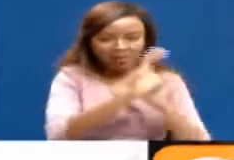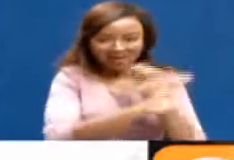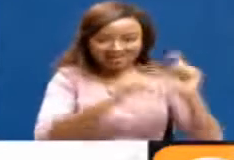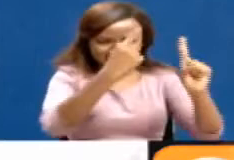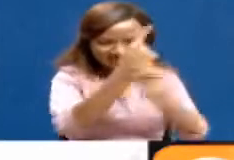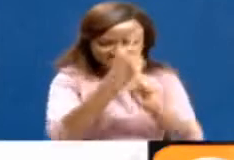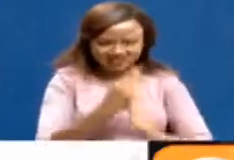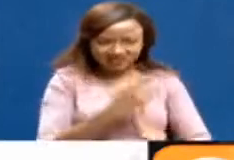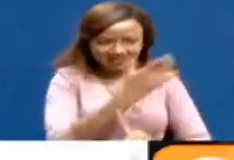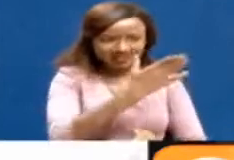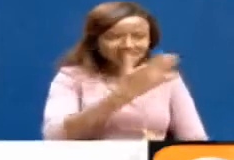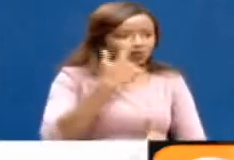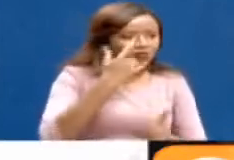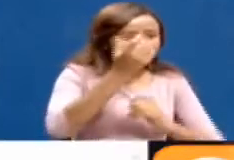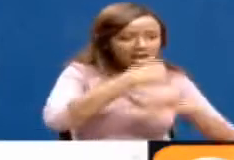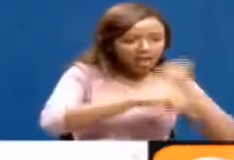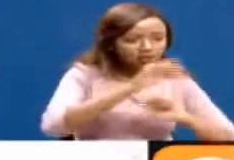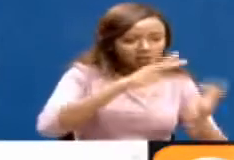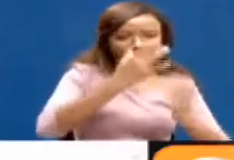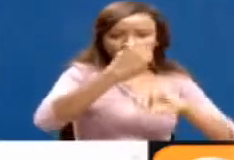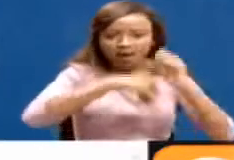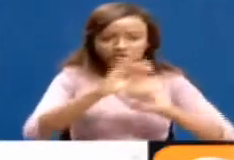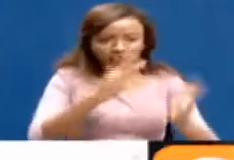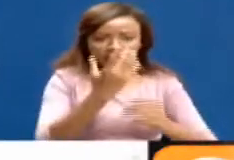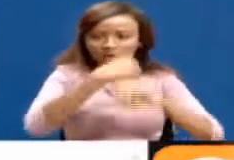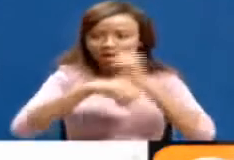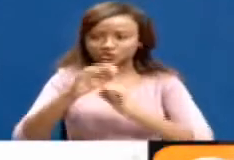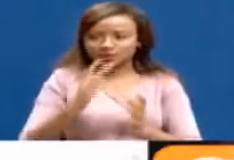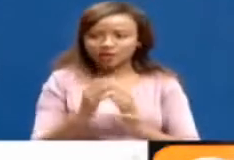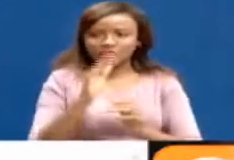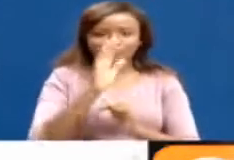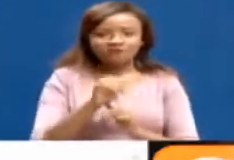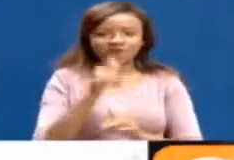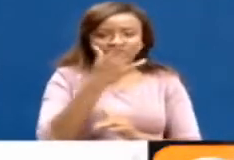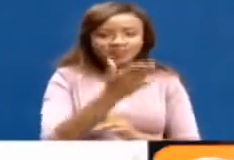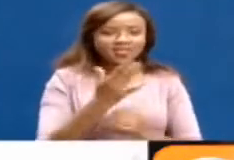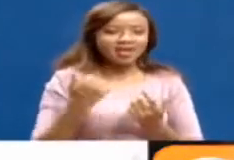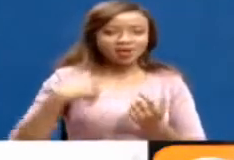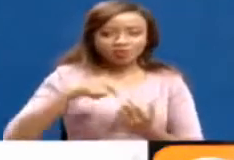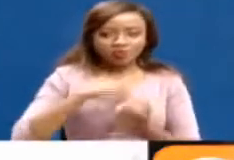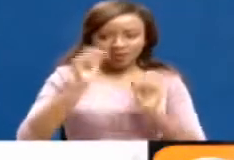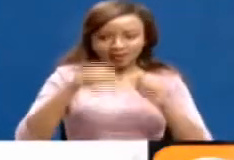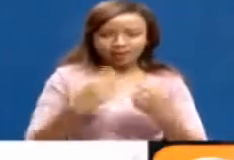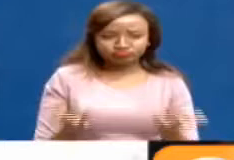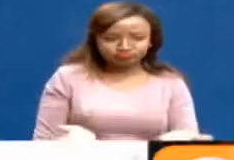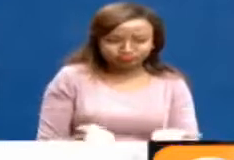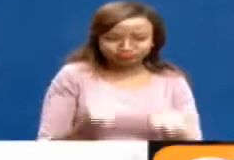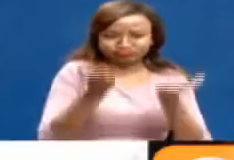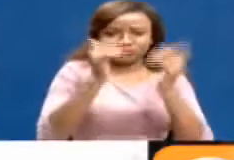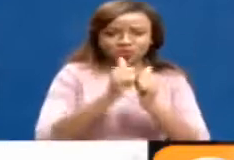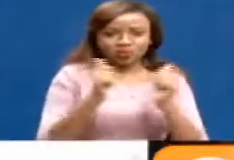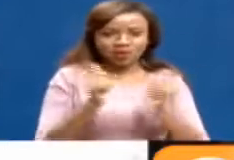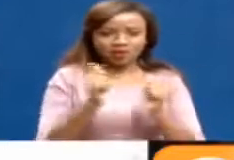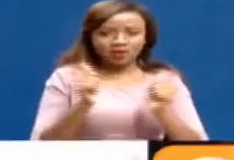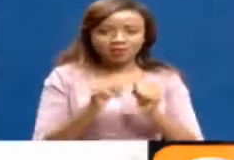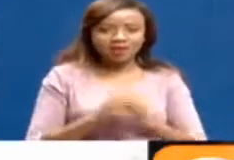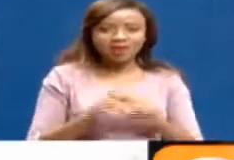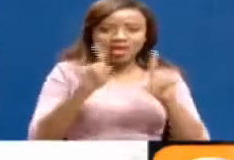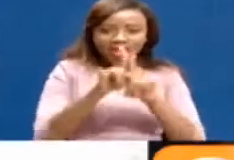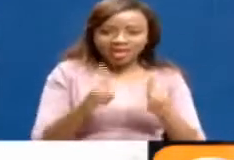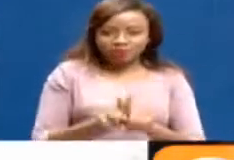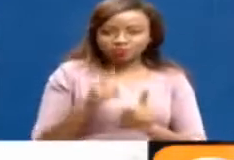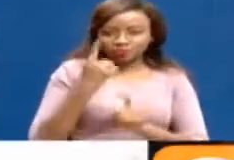kind of regulations that are in force. And so this is really informed by best practice world over. And from